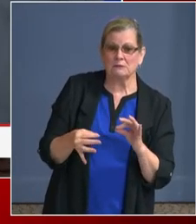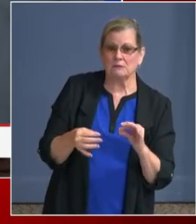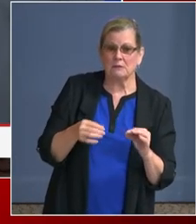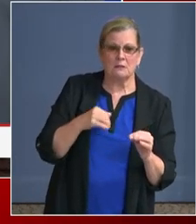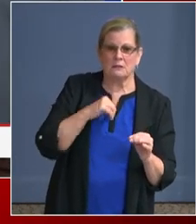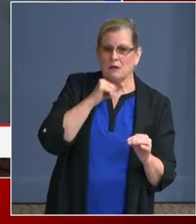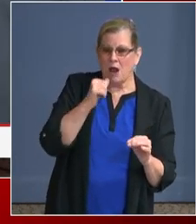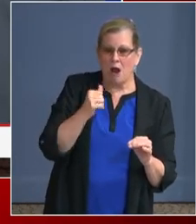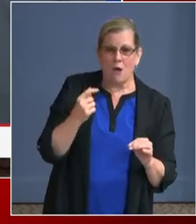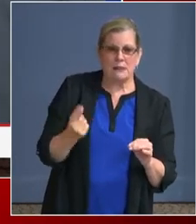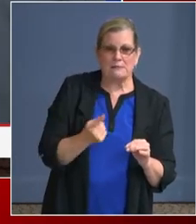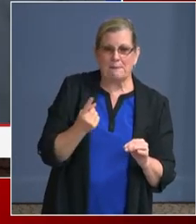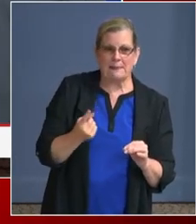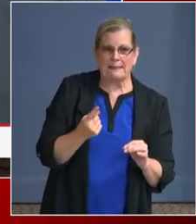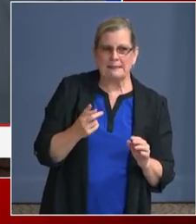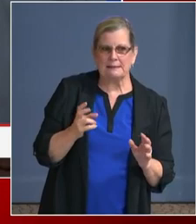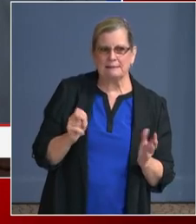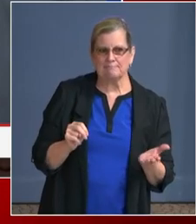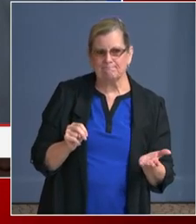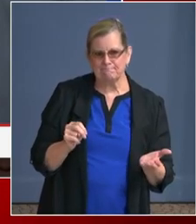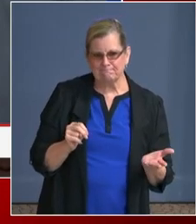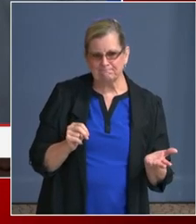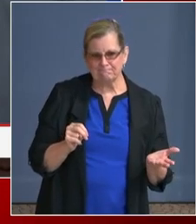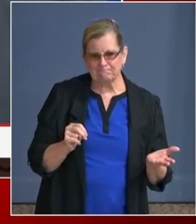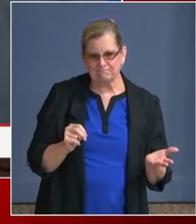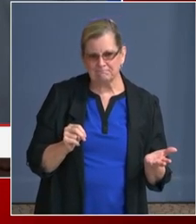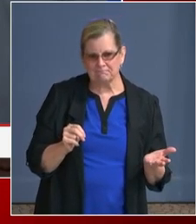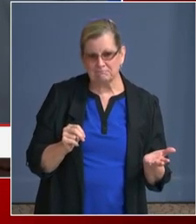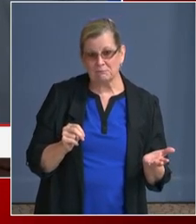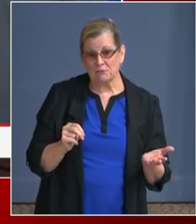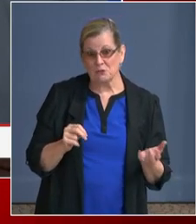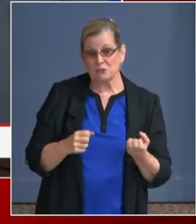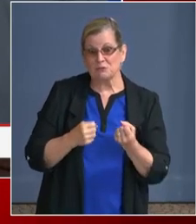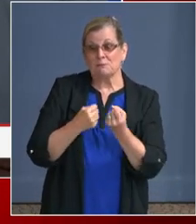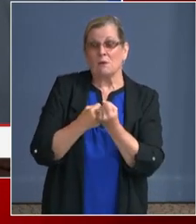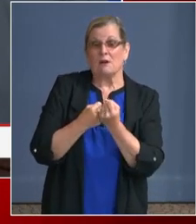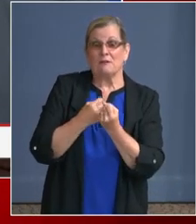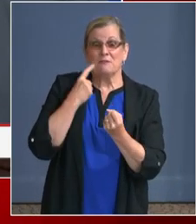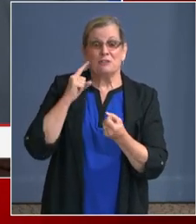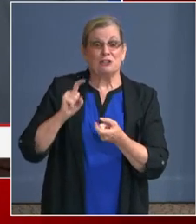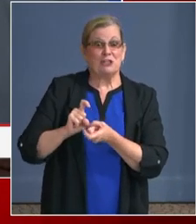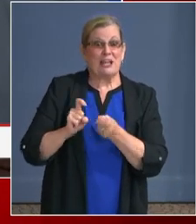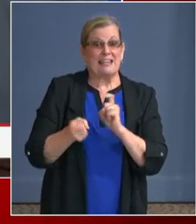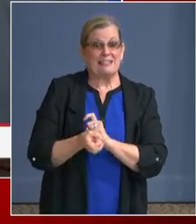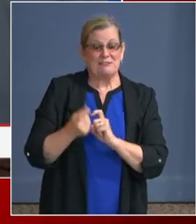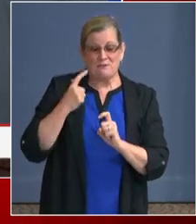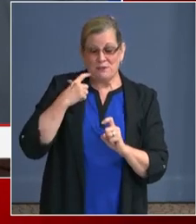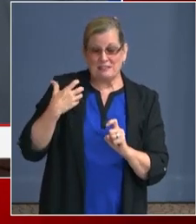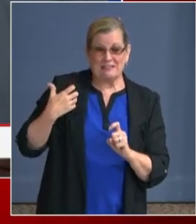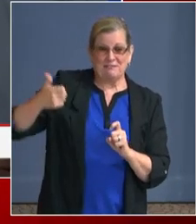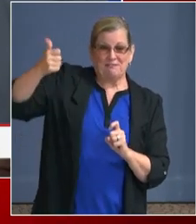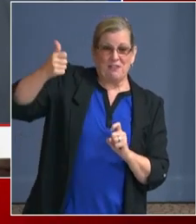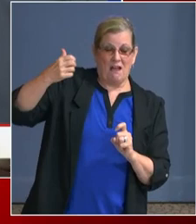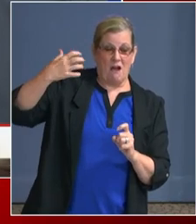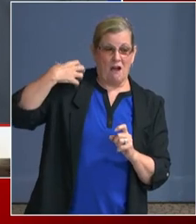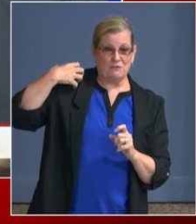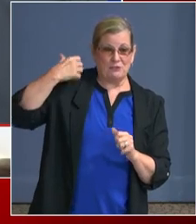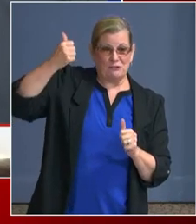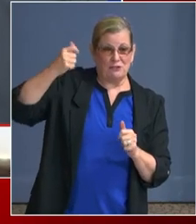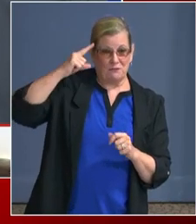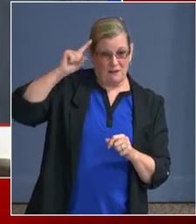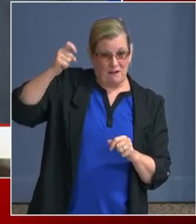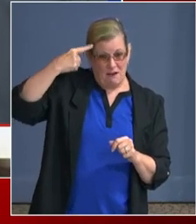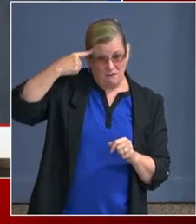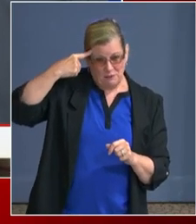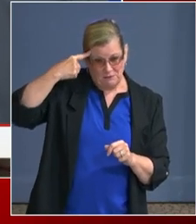always been a big proponent of changing the chief executive's title to governor for this reason